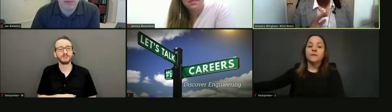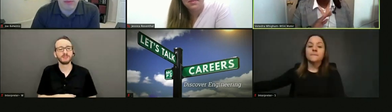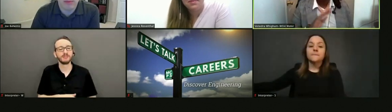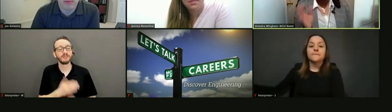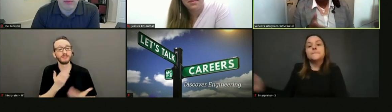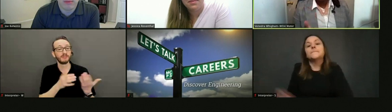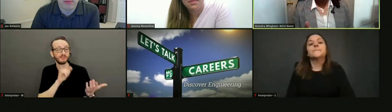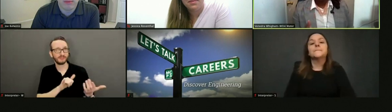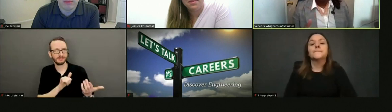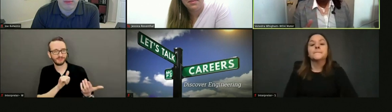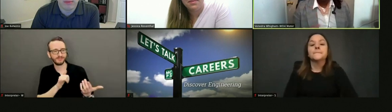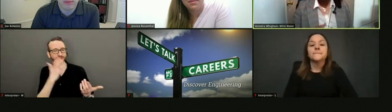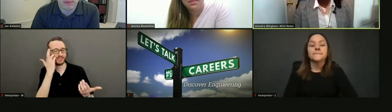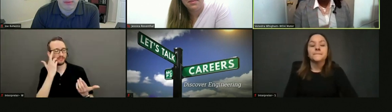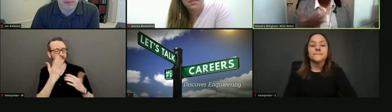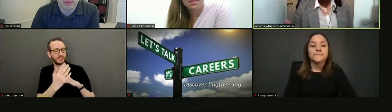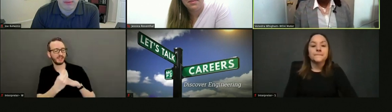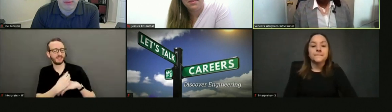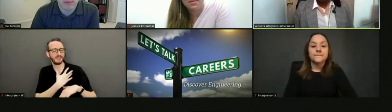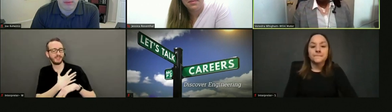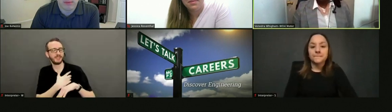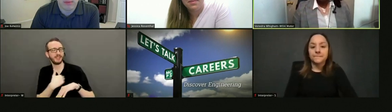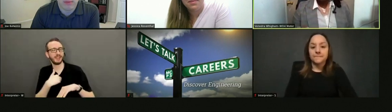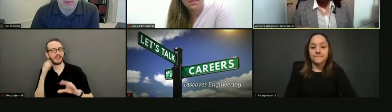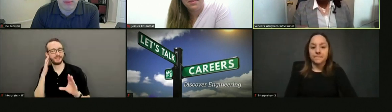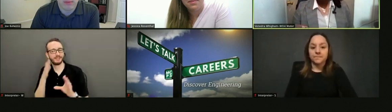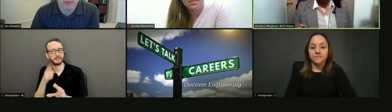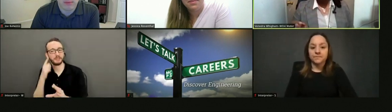I gravitated more toward an environmental realm